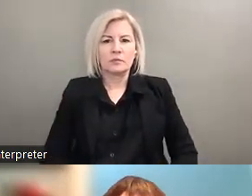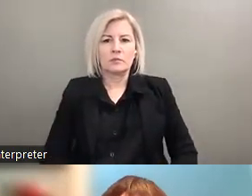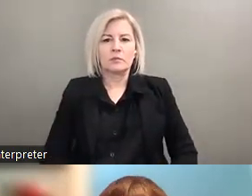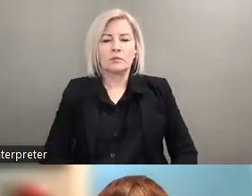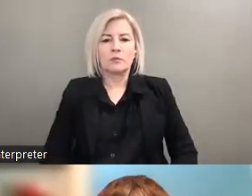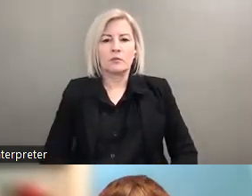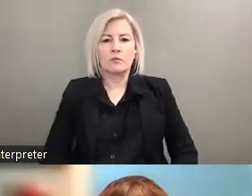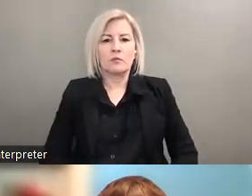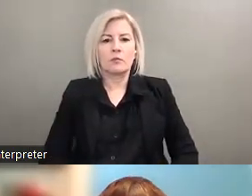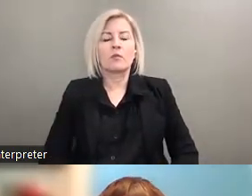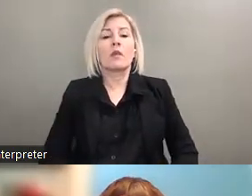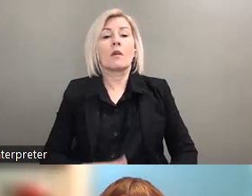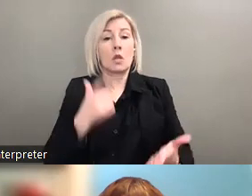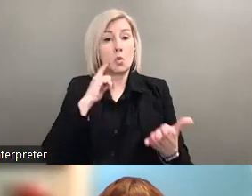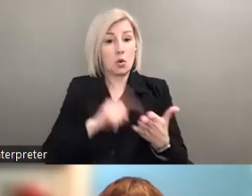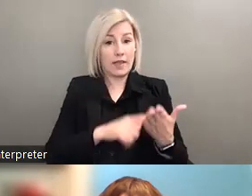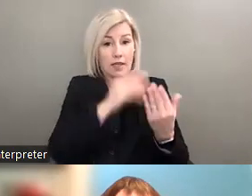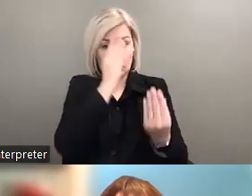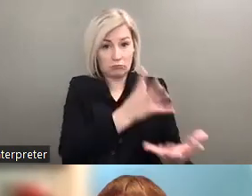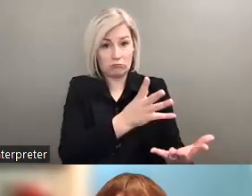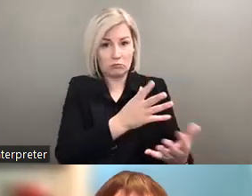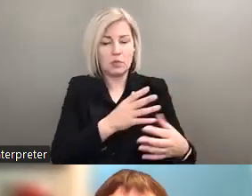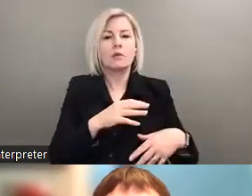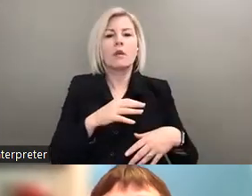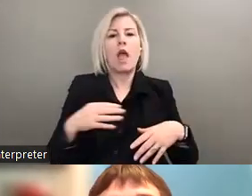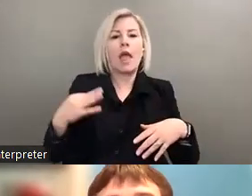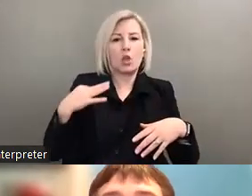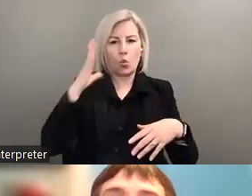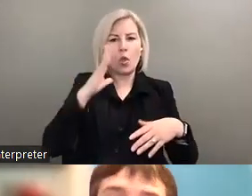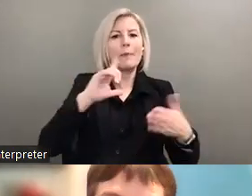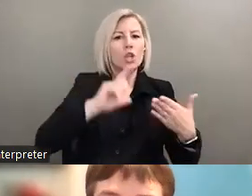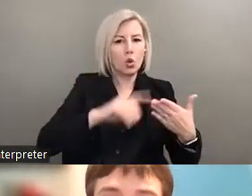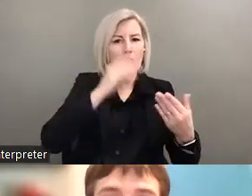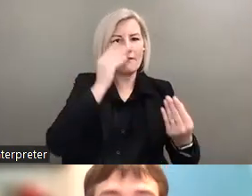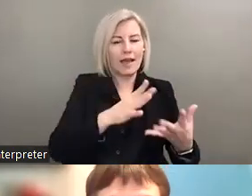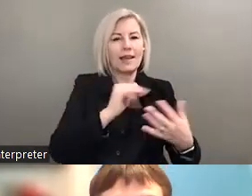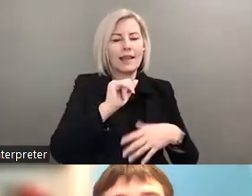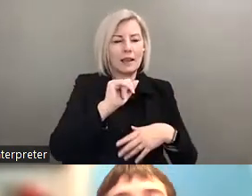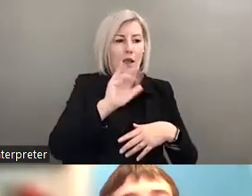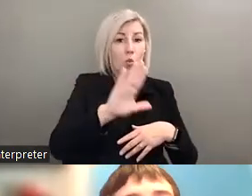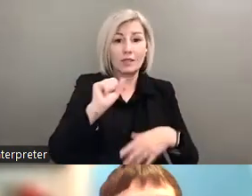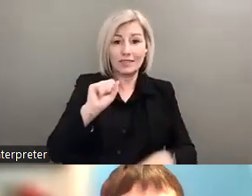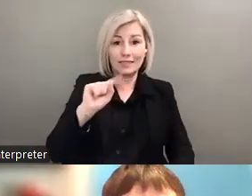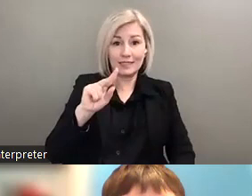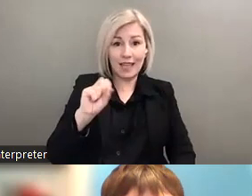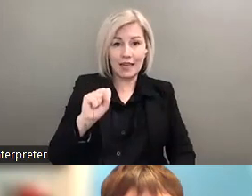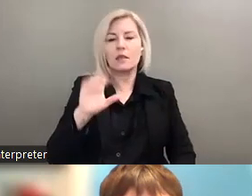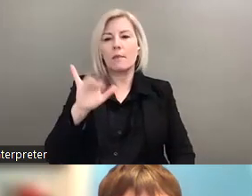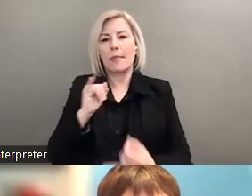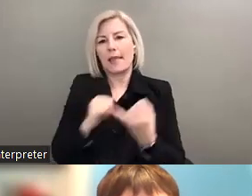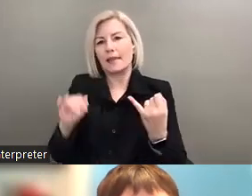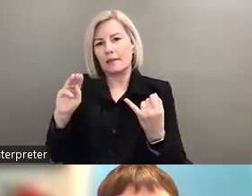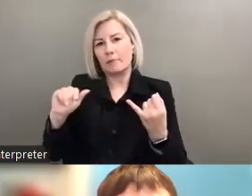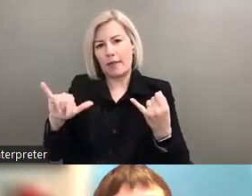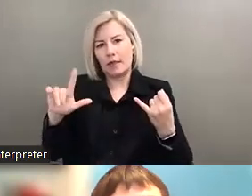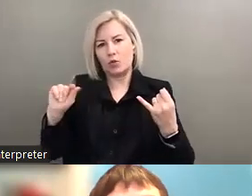Regarding award notification, as I mentioned, applicants will be notified of the status of their proposals by the end of May in